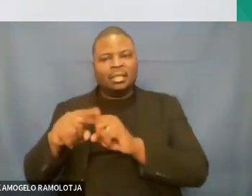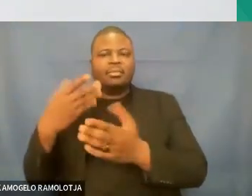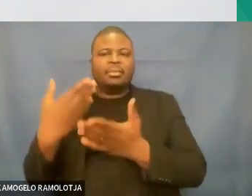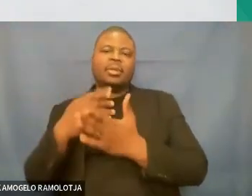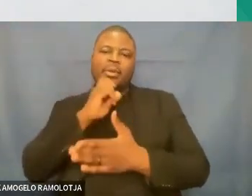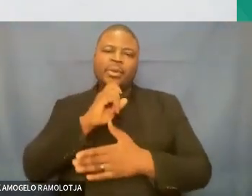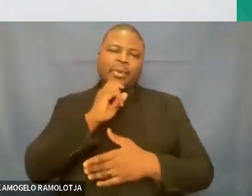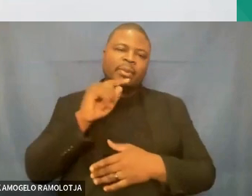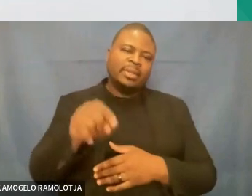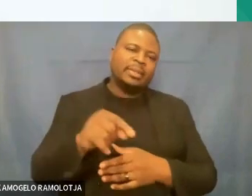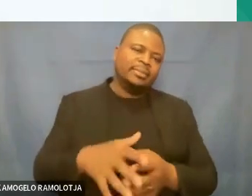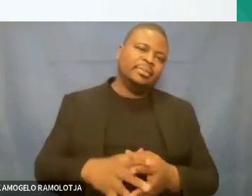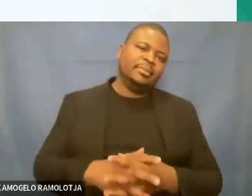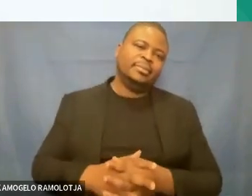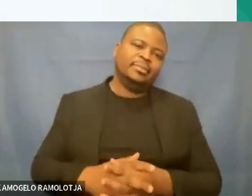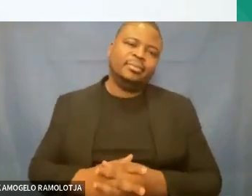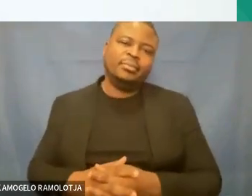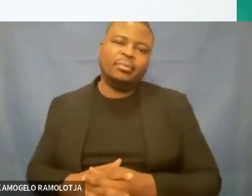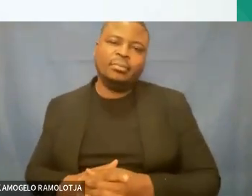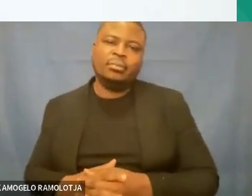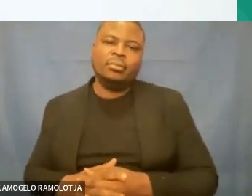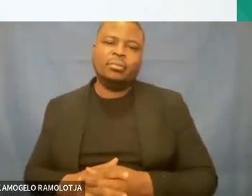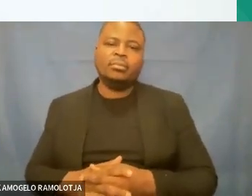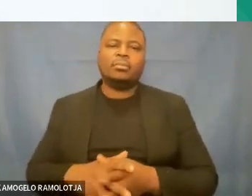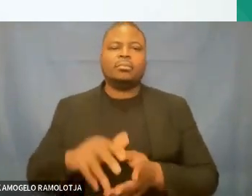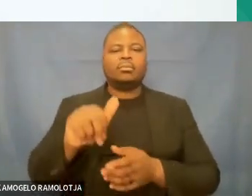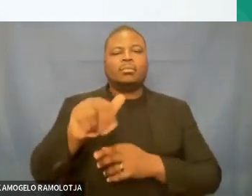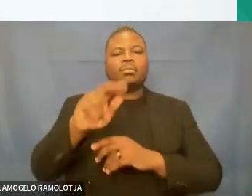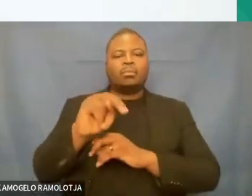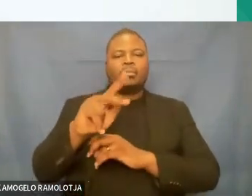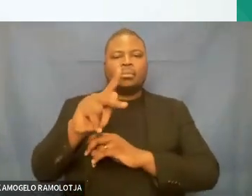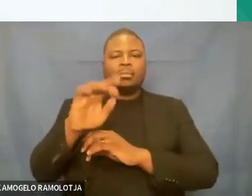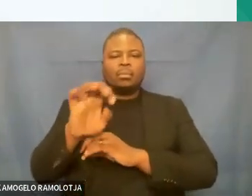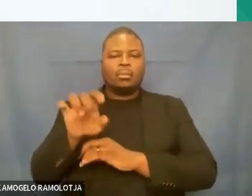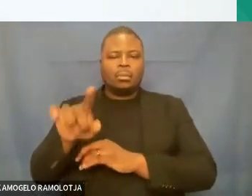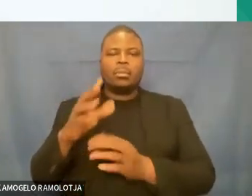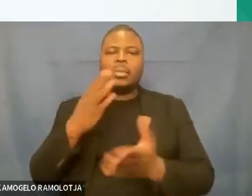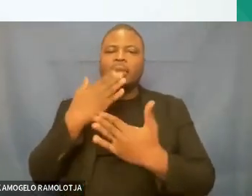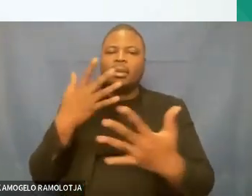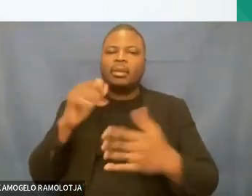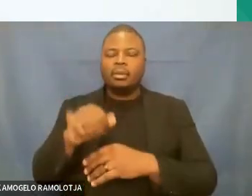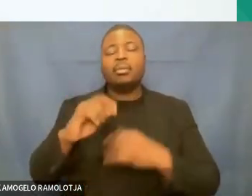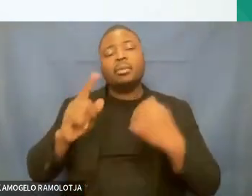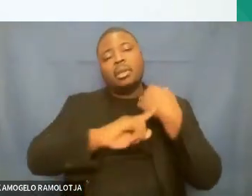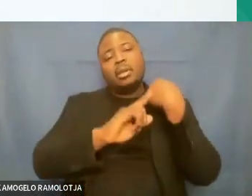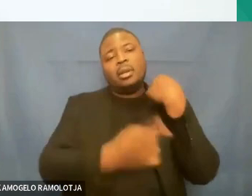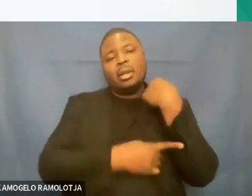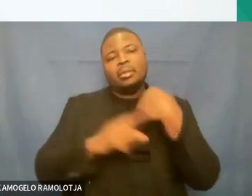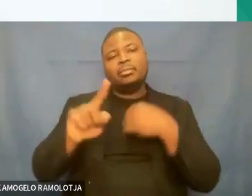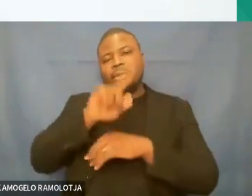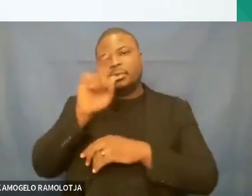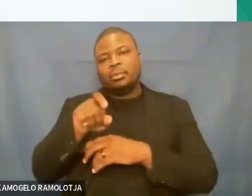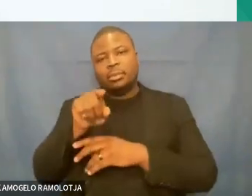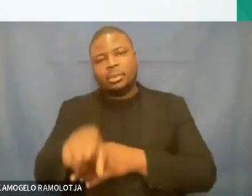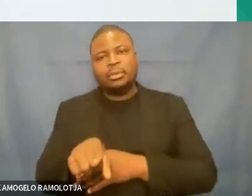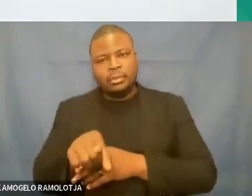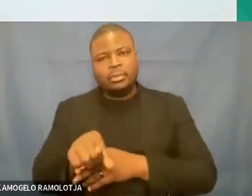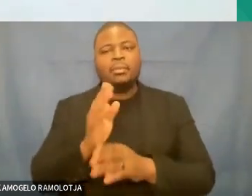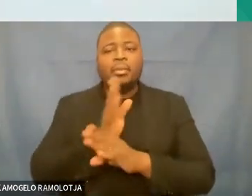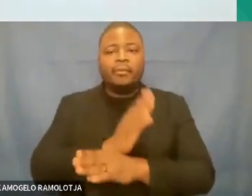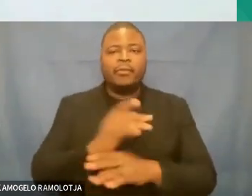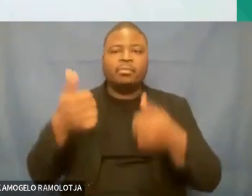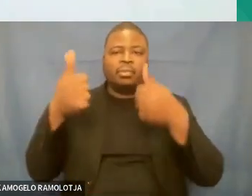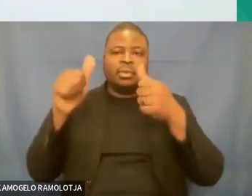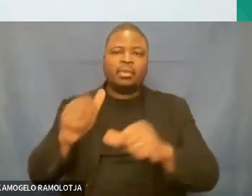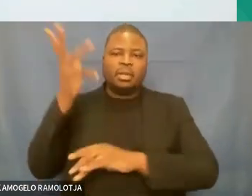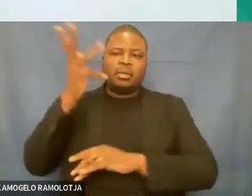seeing. Thanks, Anke. I think that there's maybe one particular last question from my side before we move on to the next speaker. And